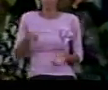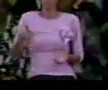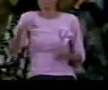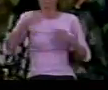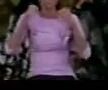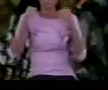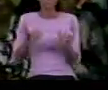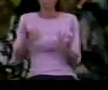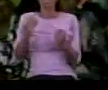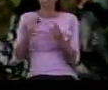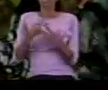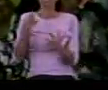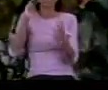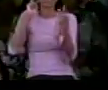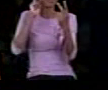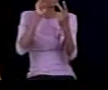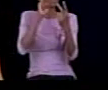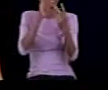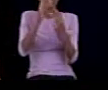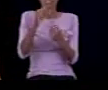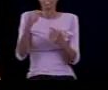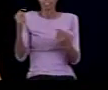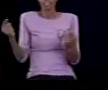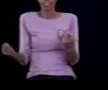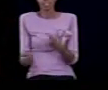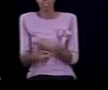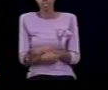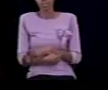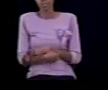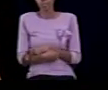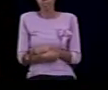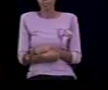Strength to face the day.